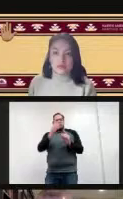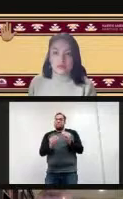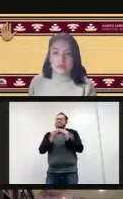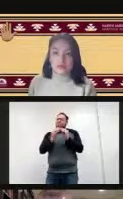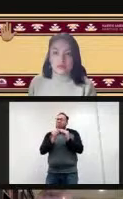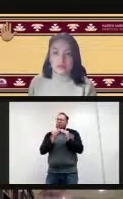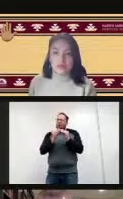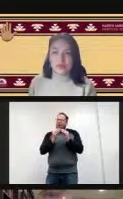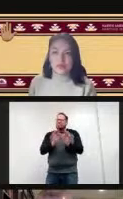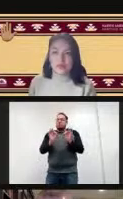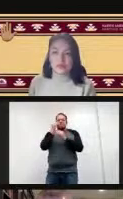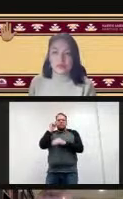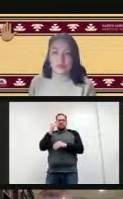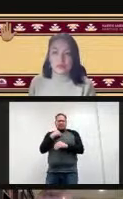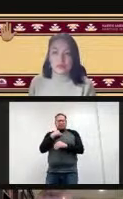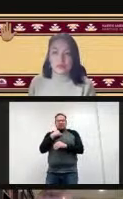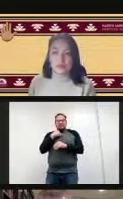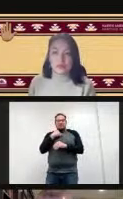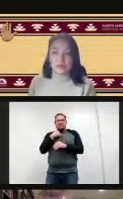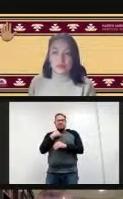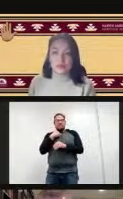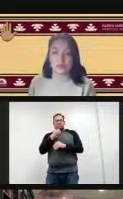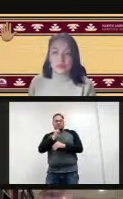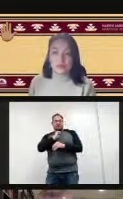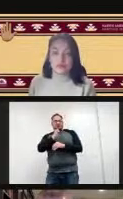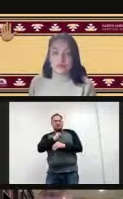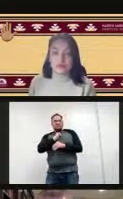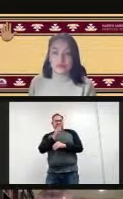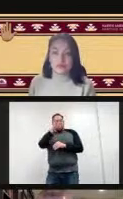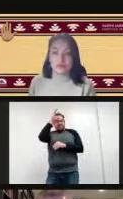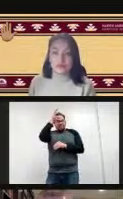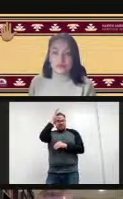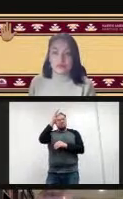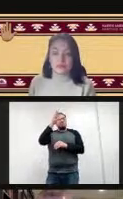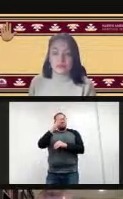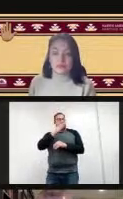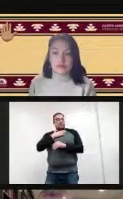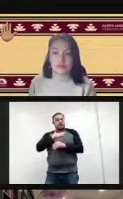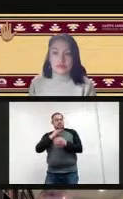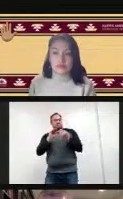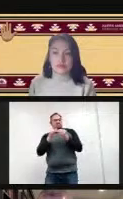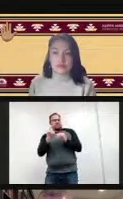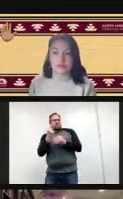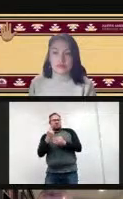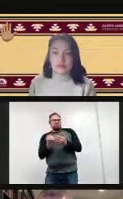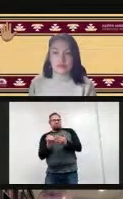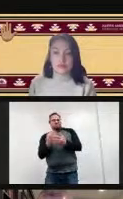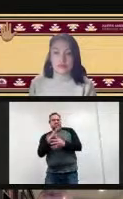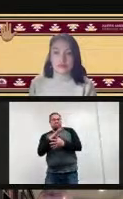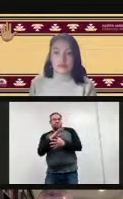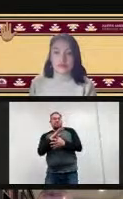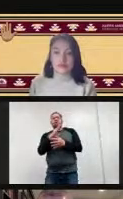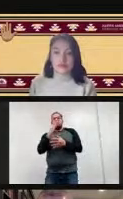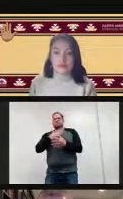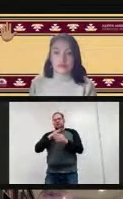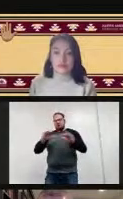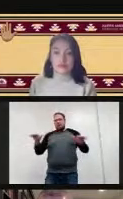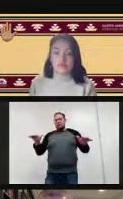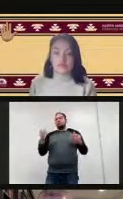me, you know, and as a parent, you know, my number one thing was my child.